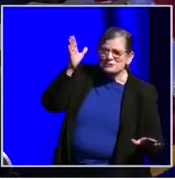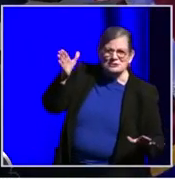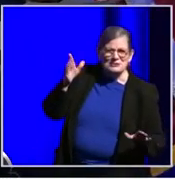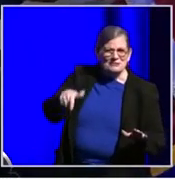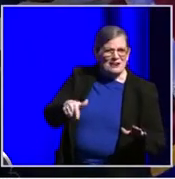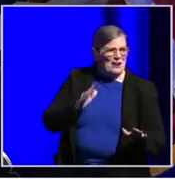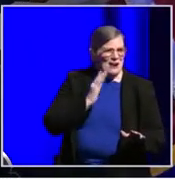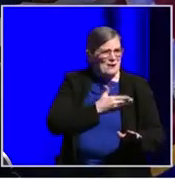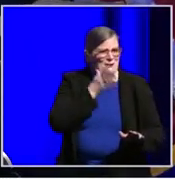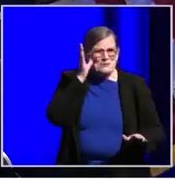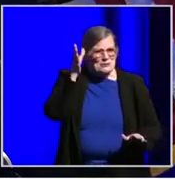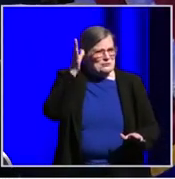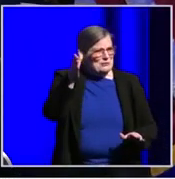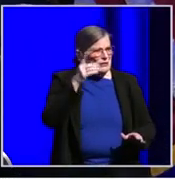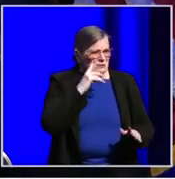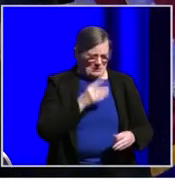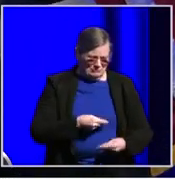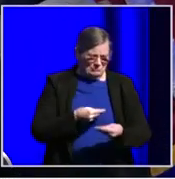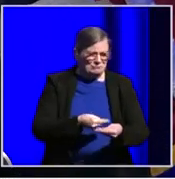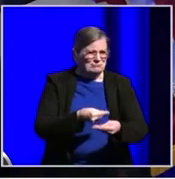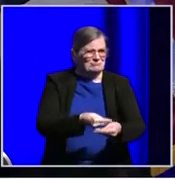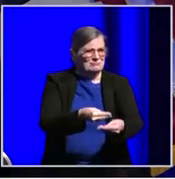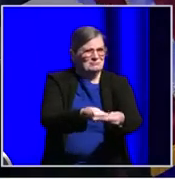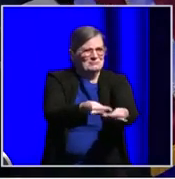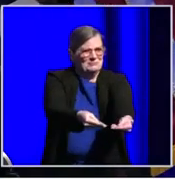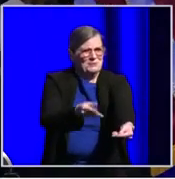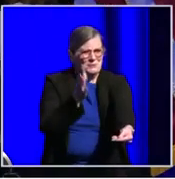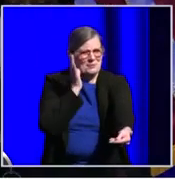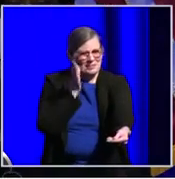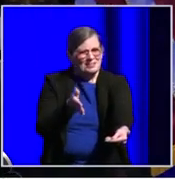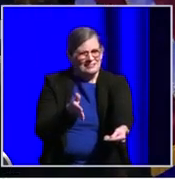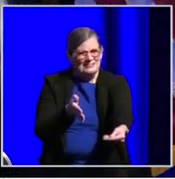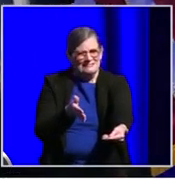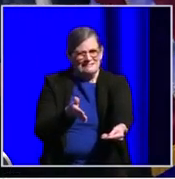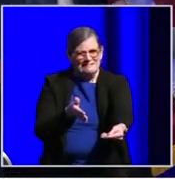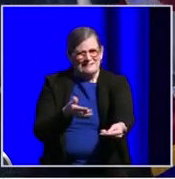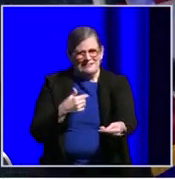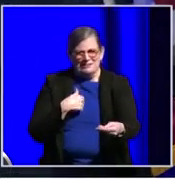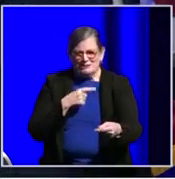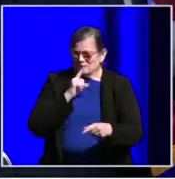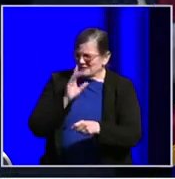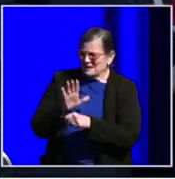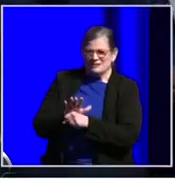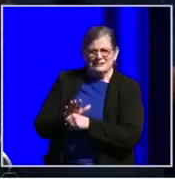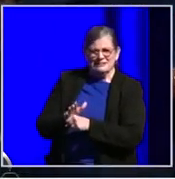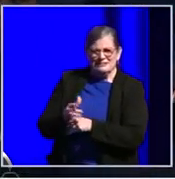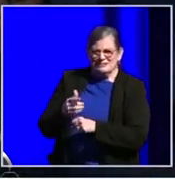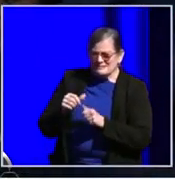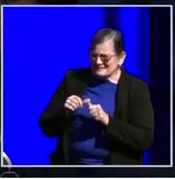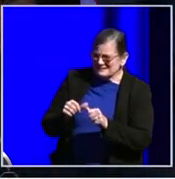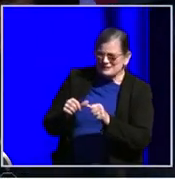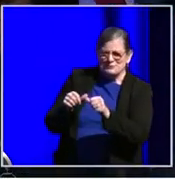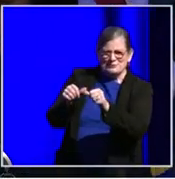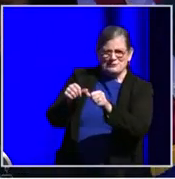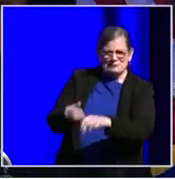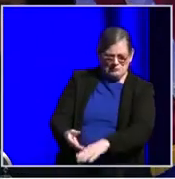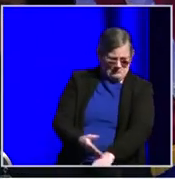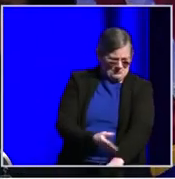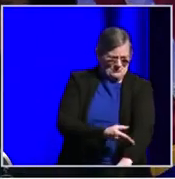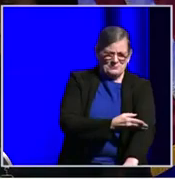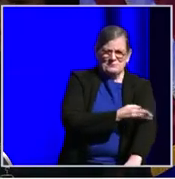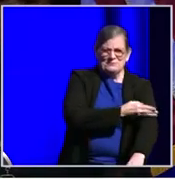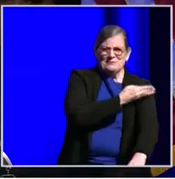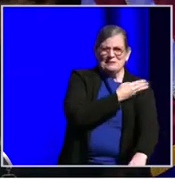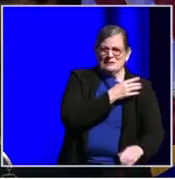General, I am a temporary steward of this office. I will strive every day to leave it in better shape than I find it, and I find it in pretty darn good